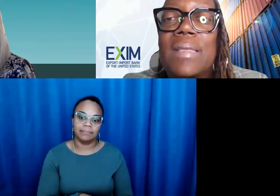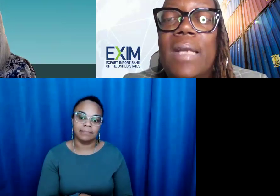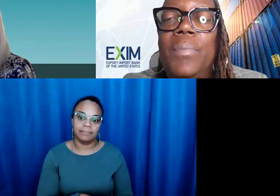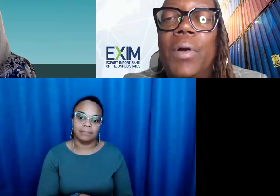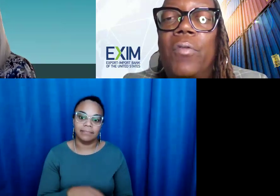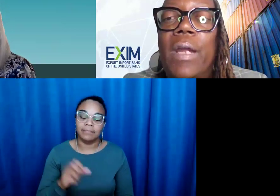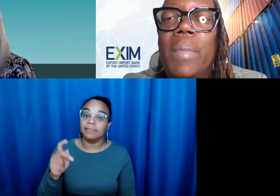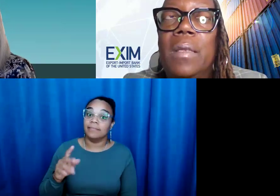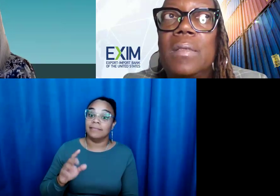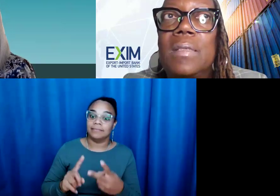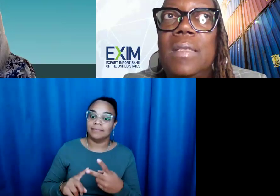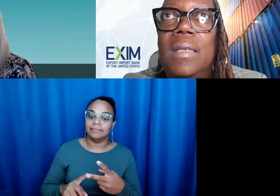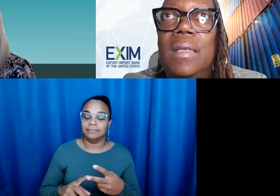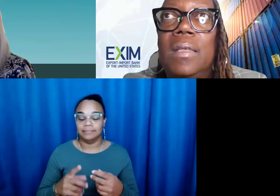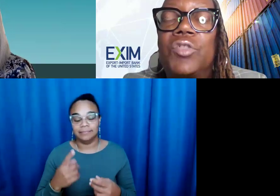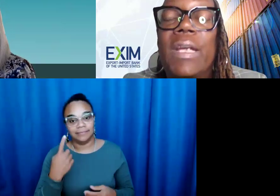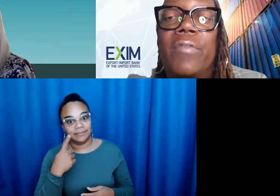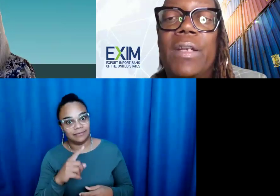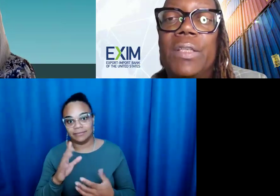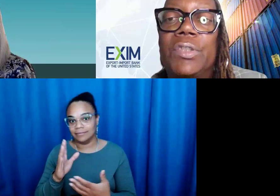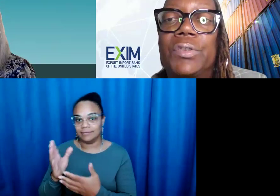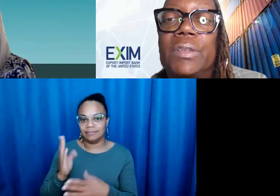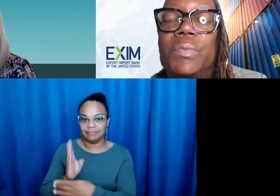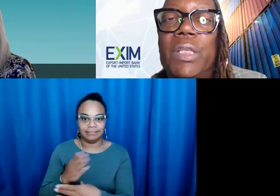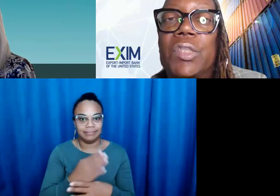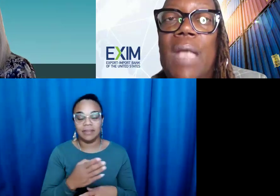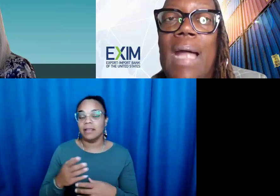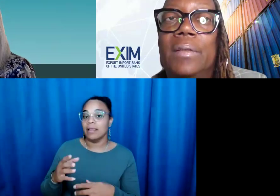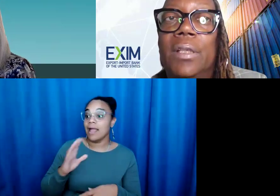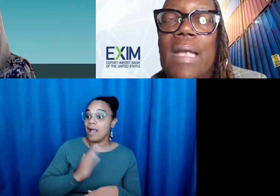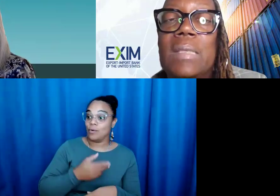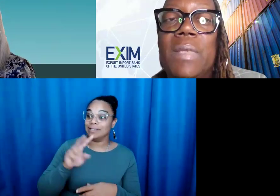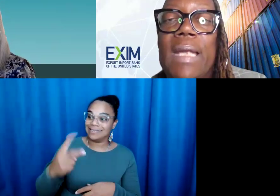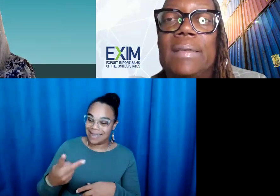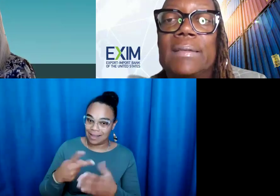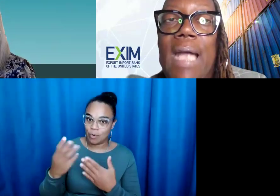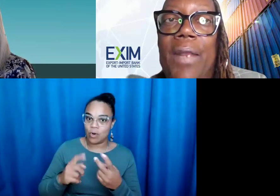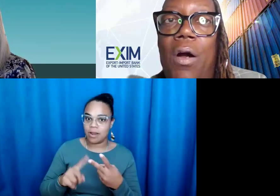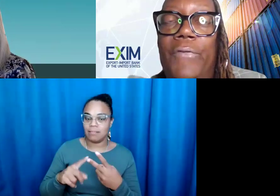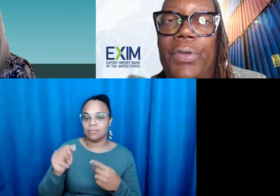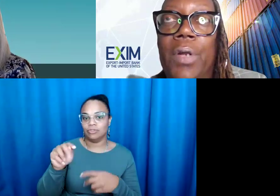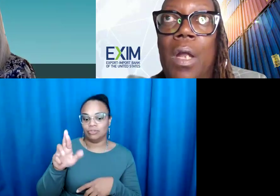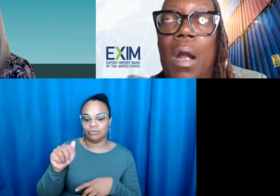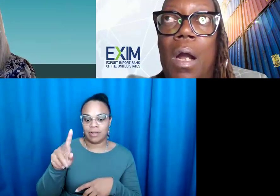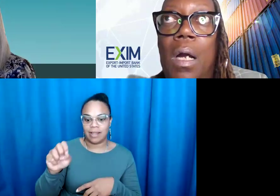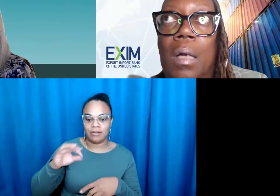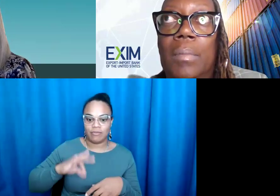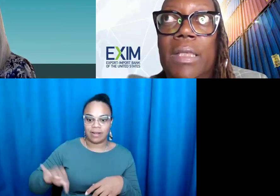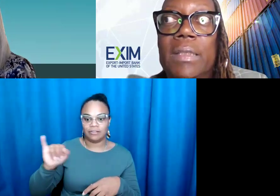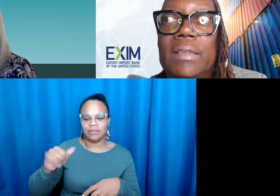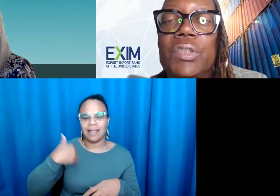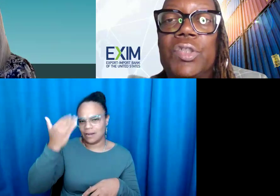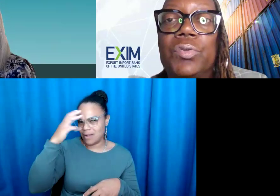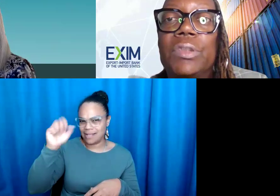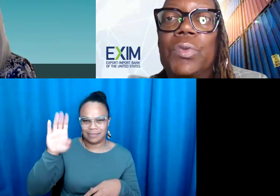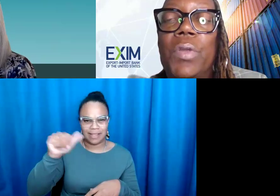our second program is the trade credit insurance, which I know SBA does not offer. It